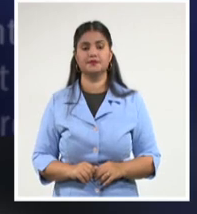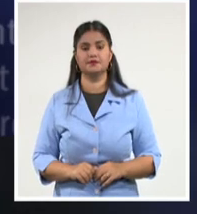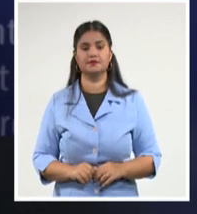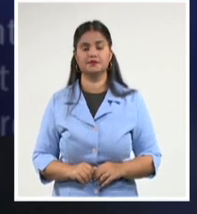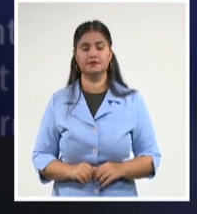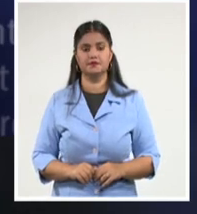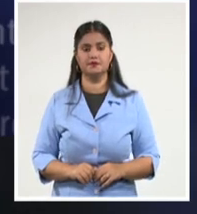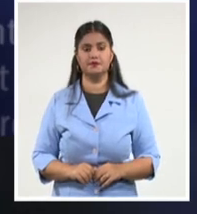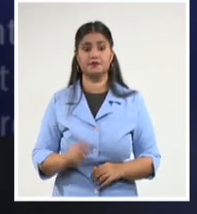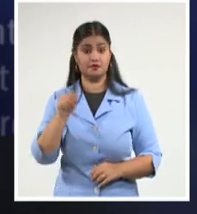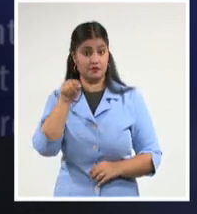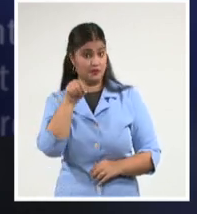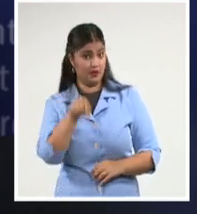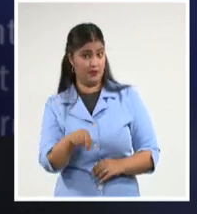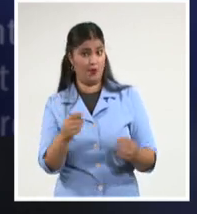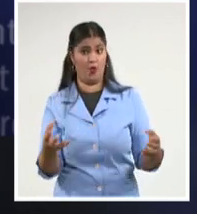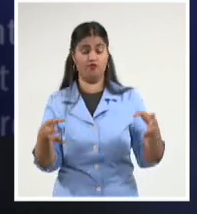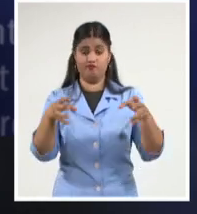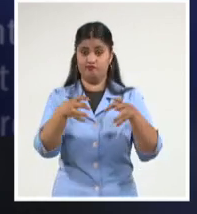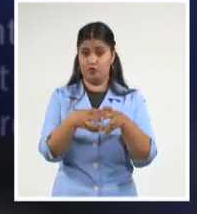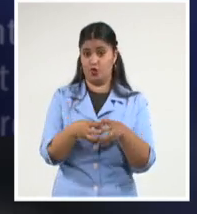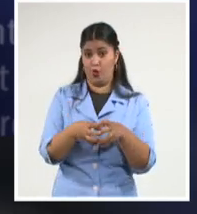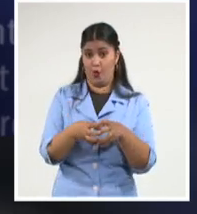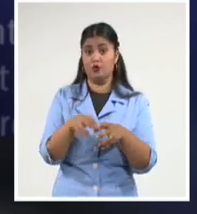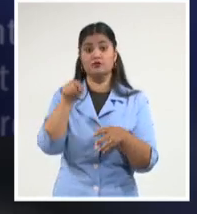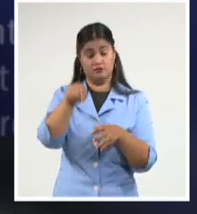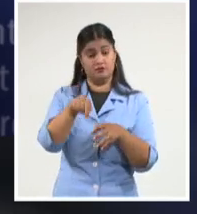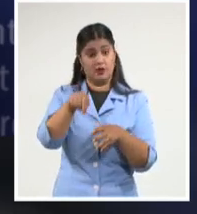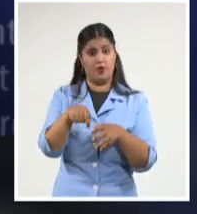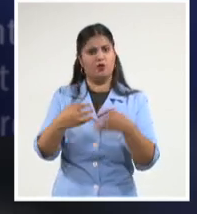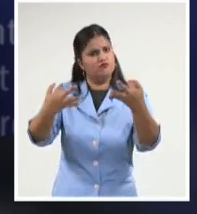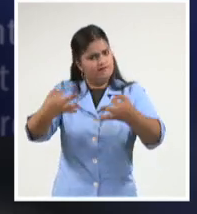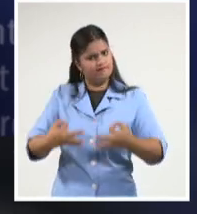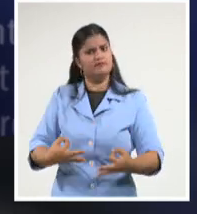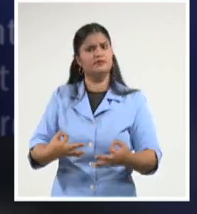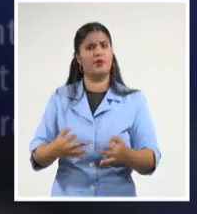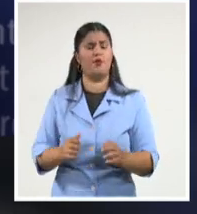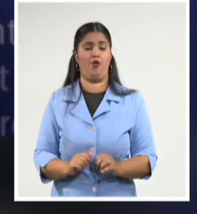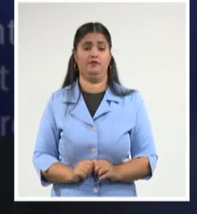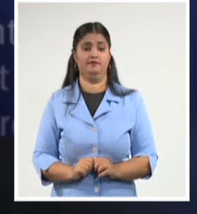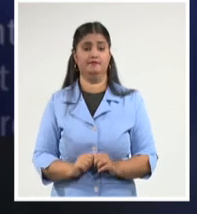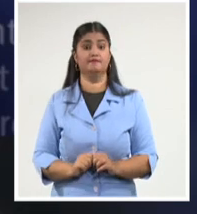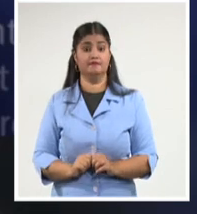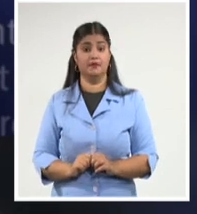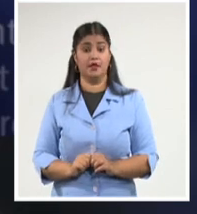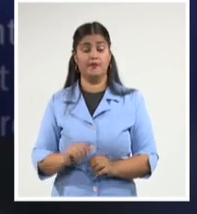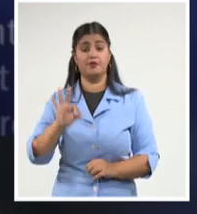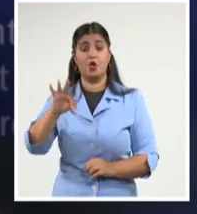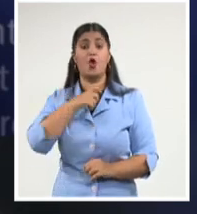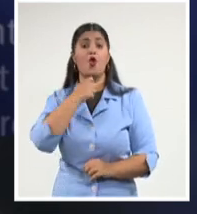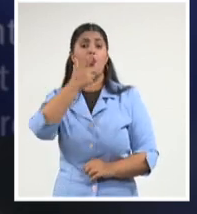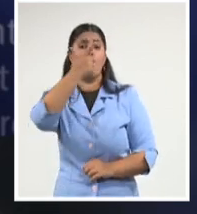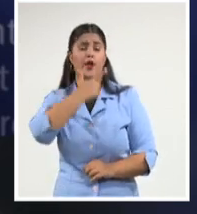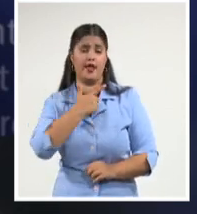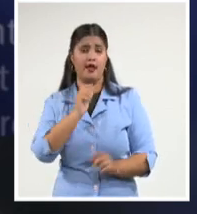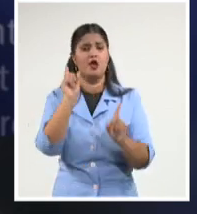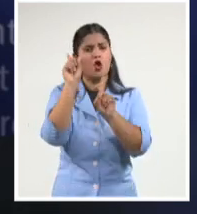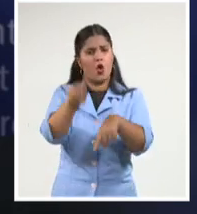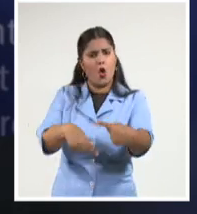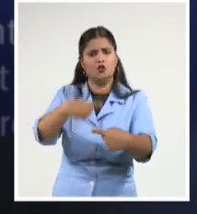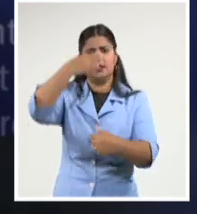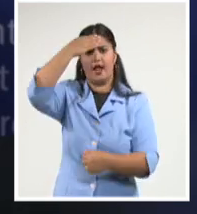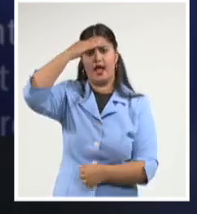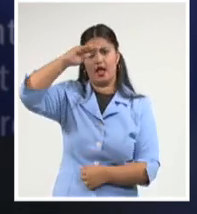from Cyprus, is clear. Relations between the EU and Cuba must be based on